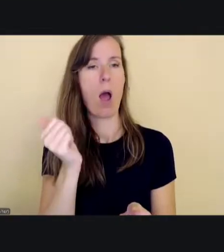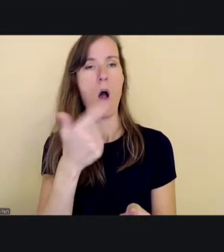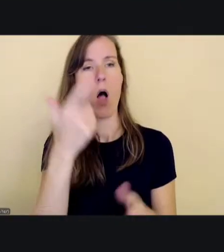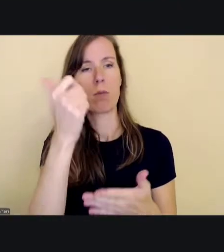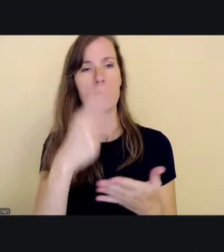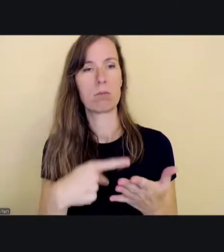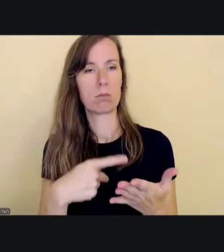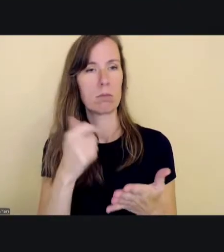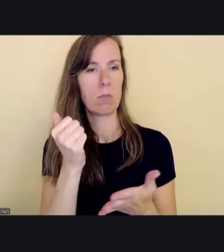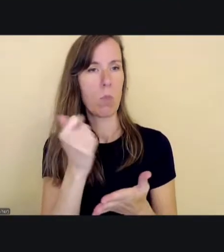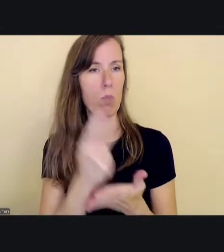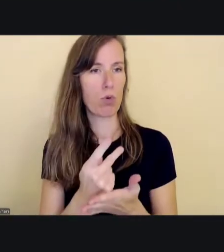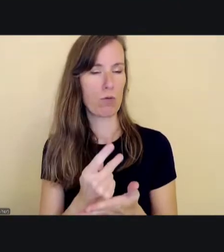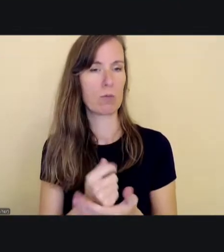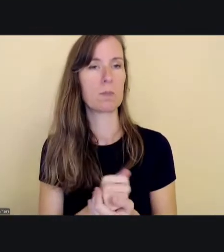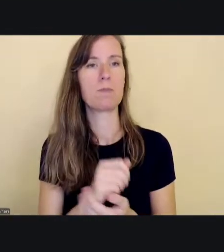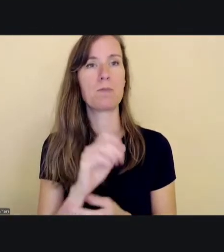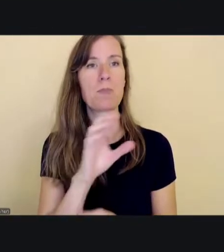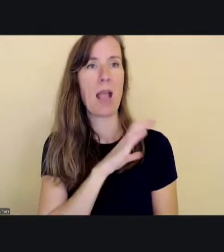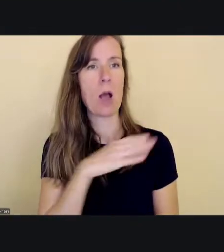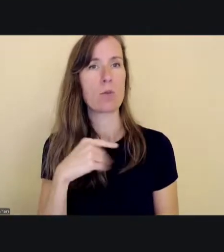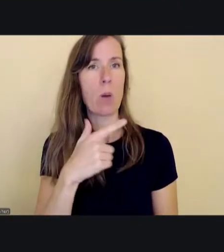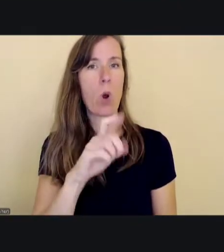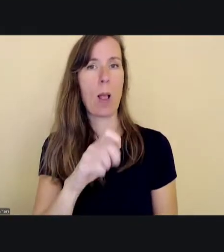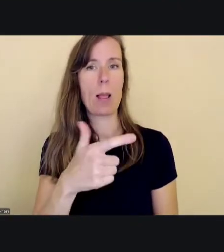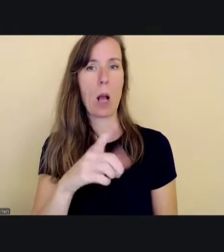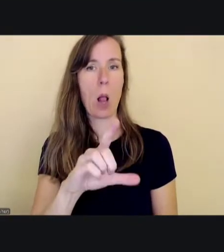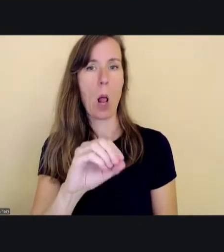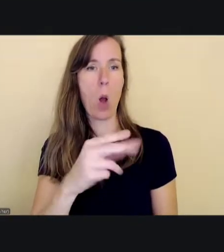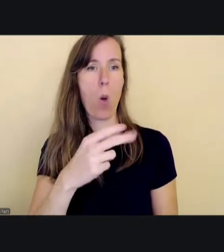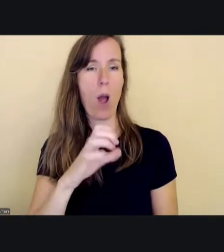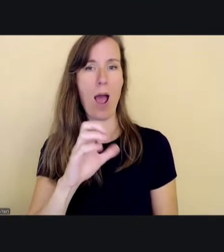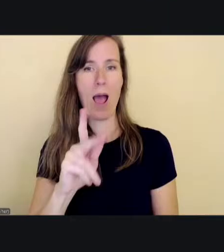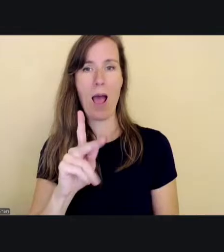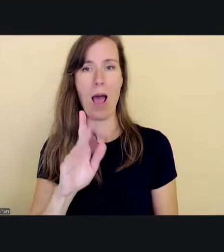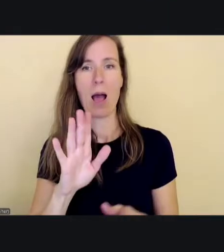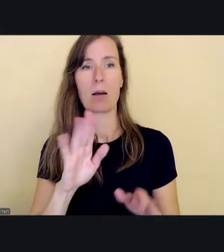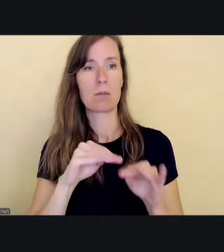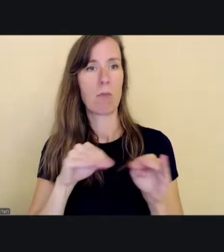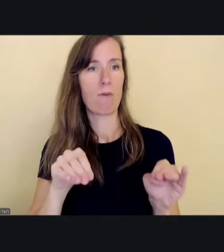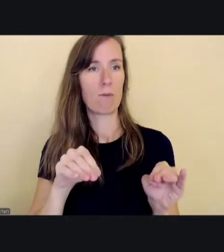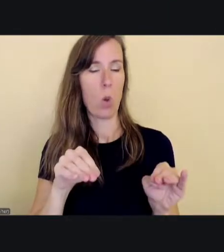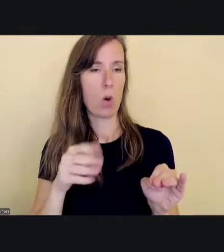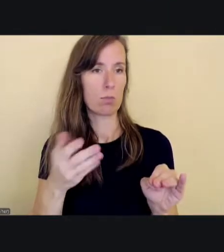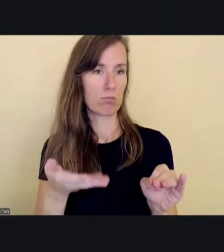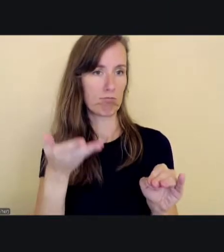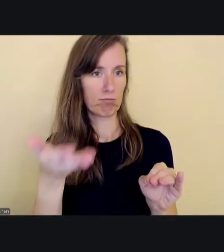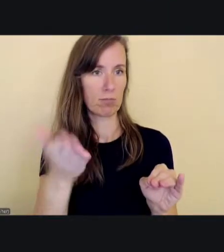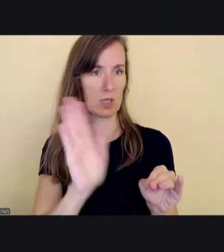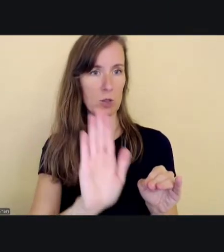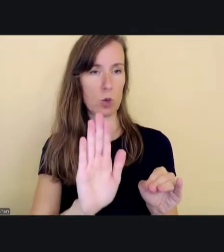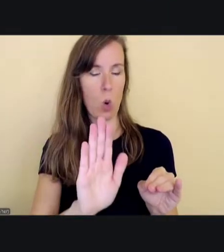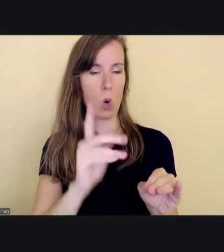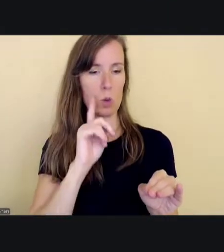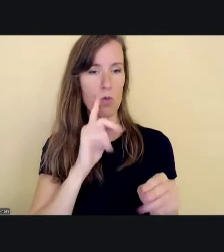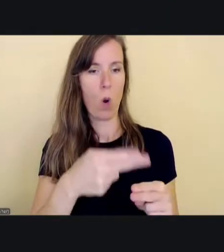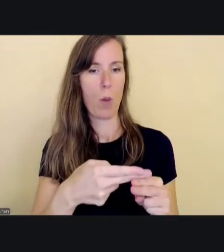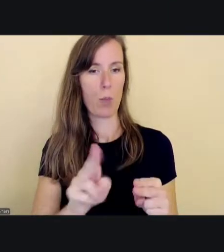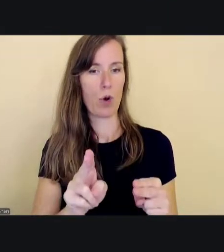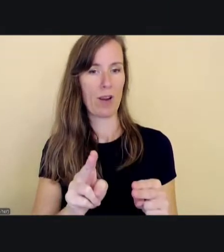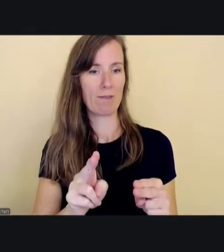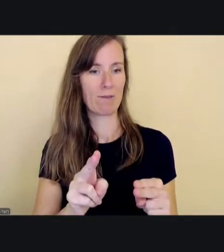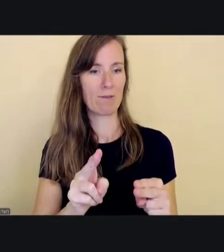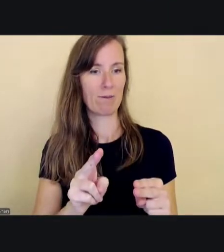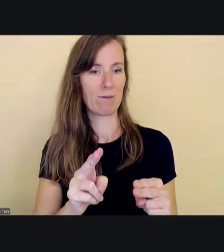Councilmember Legloahec, the floor is yours for your brief, succinct amendments to the draft minutes for the